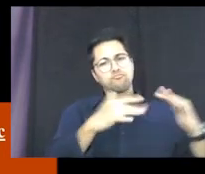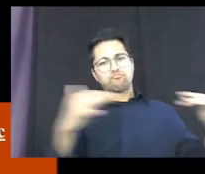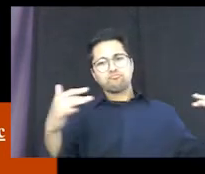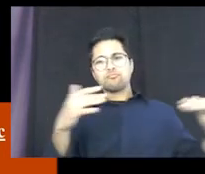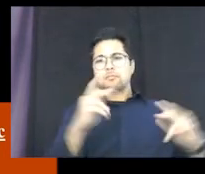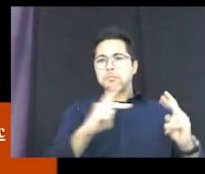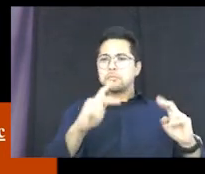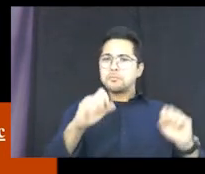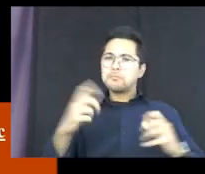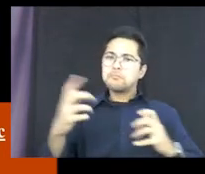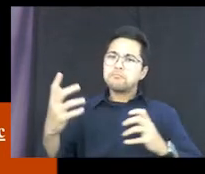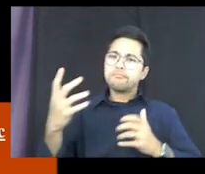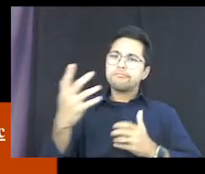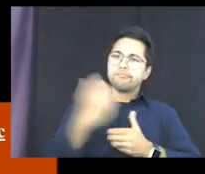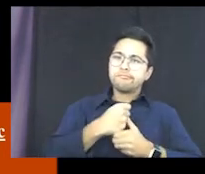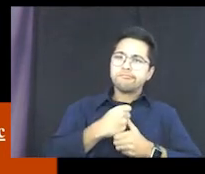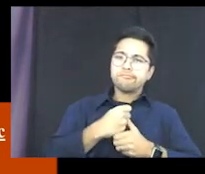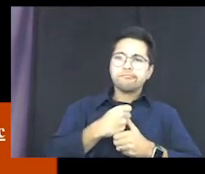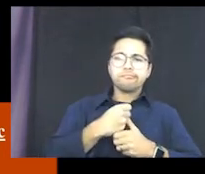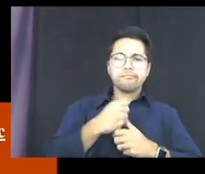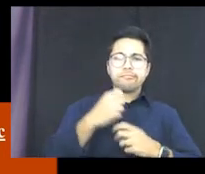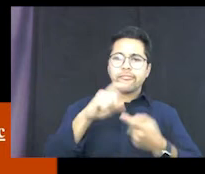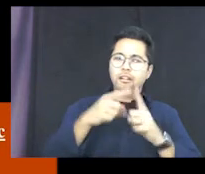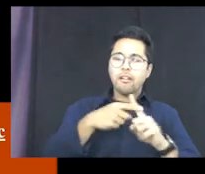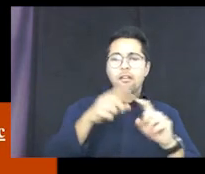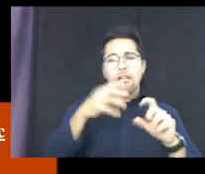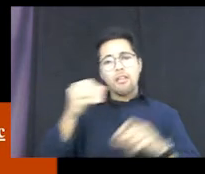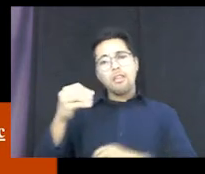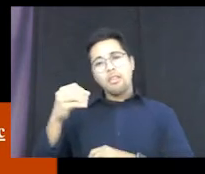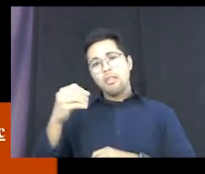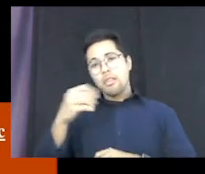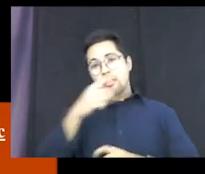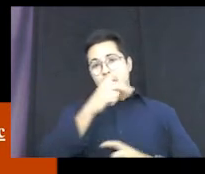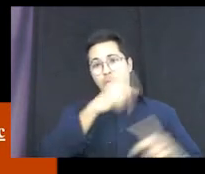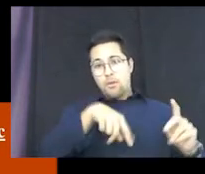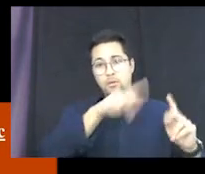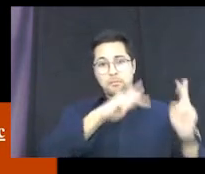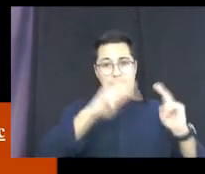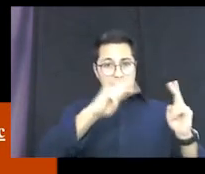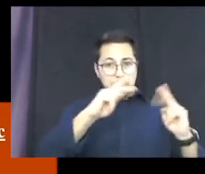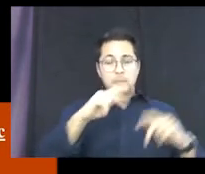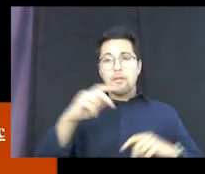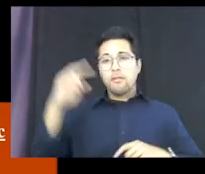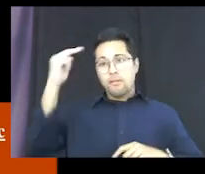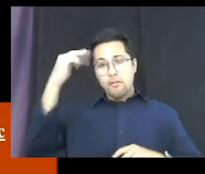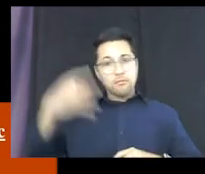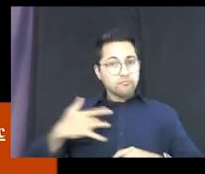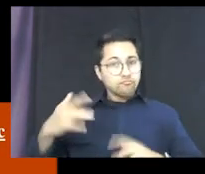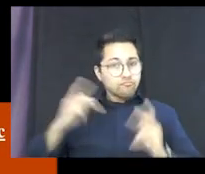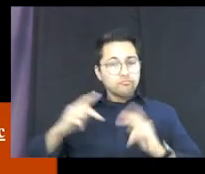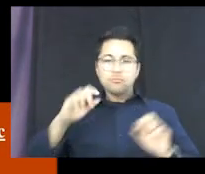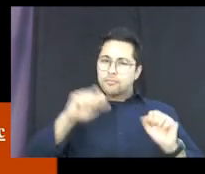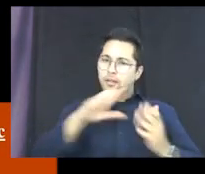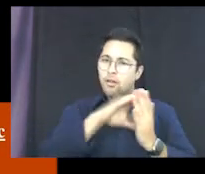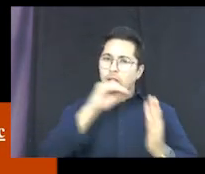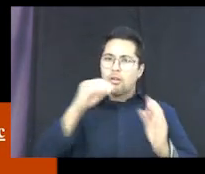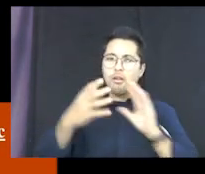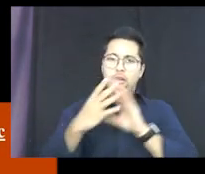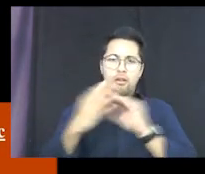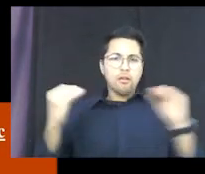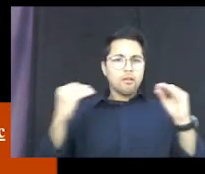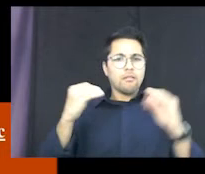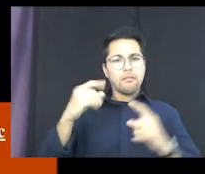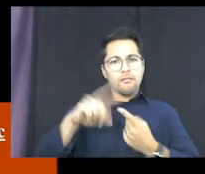seek for friendship, and the autistic and neurotypical individuals can all learn from each other's